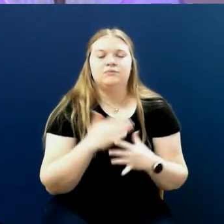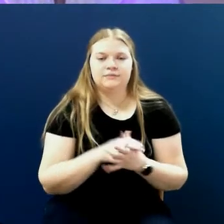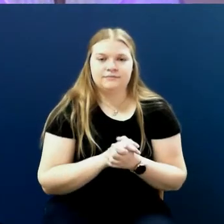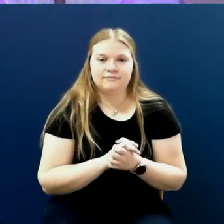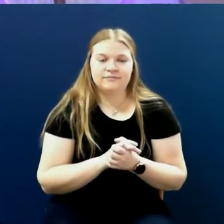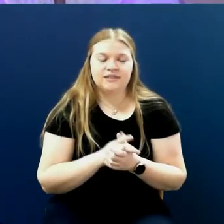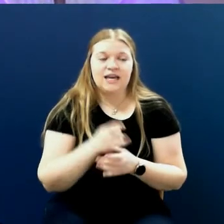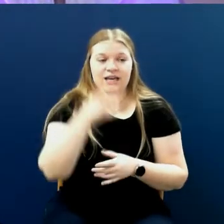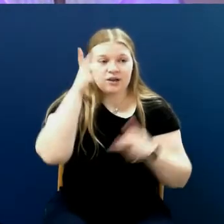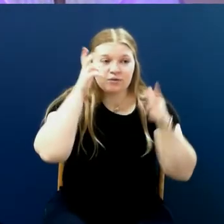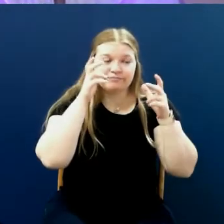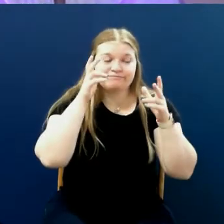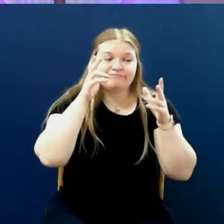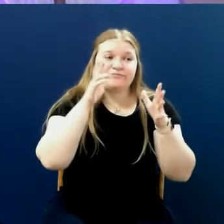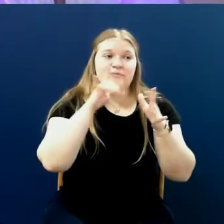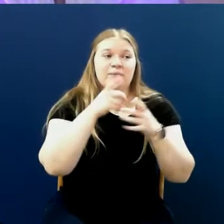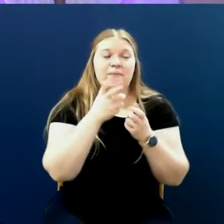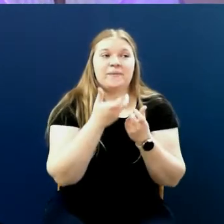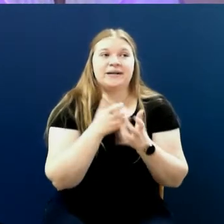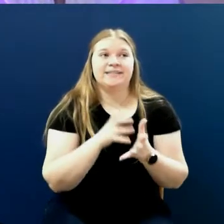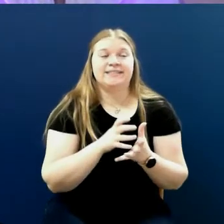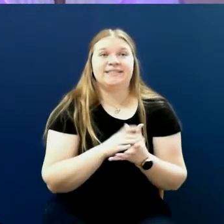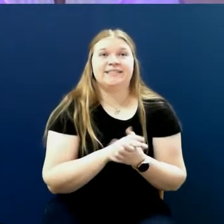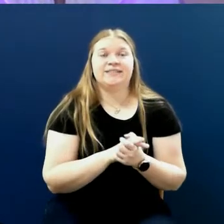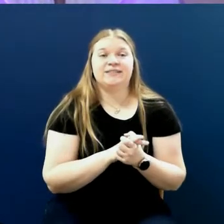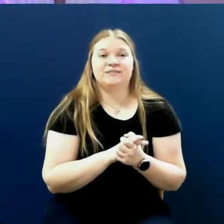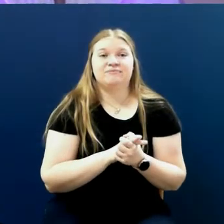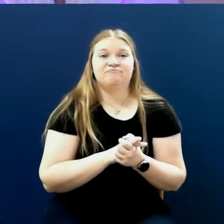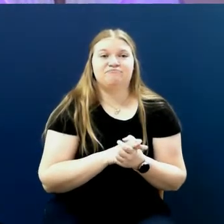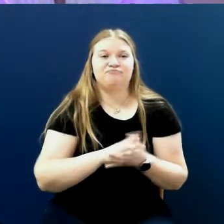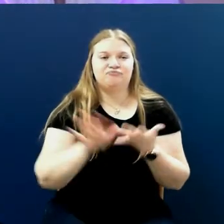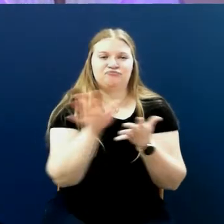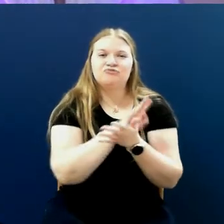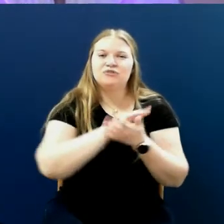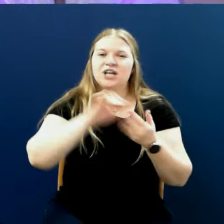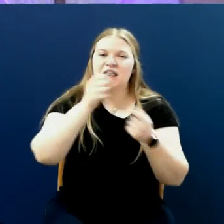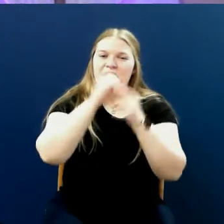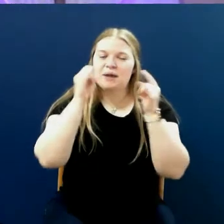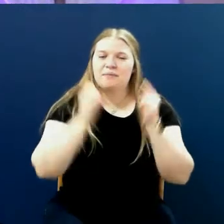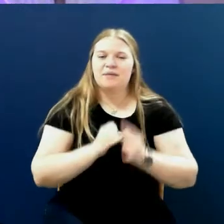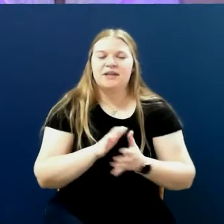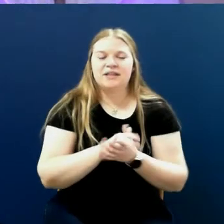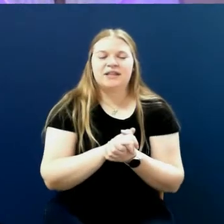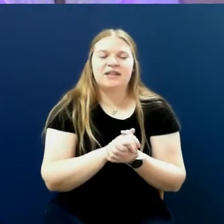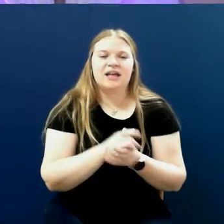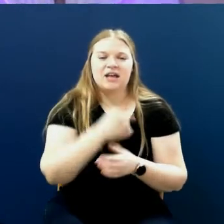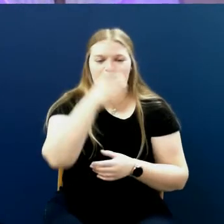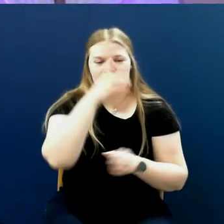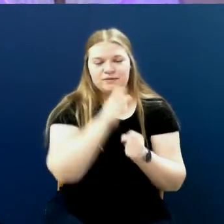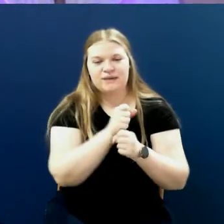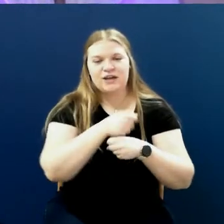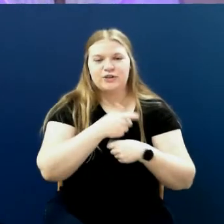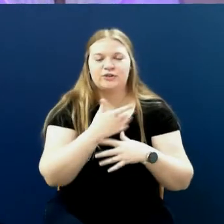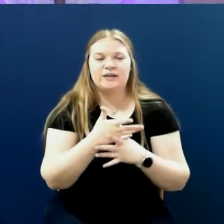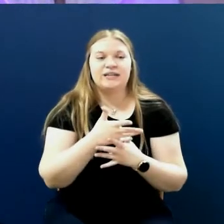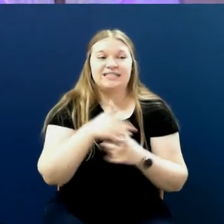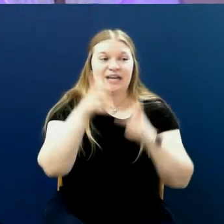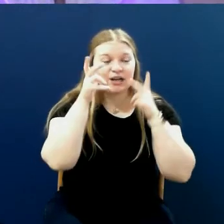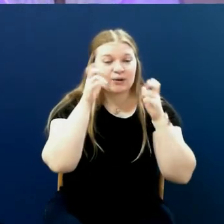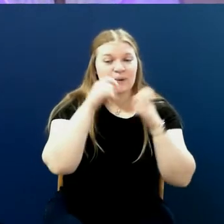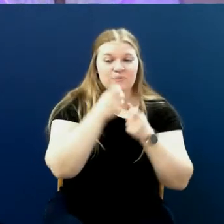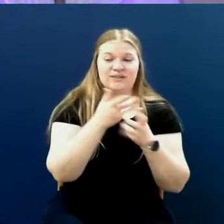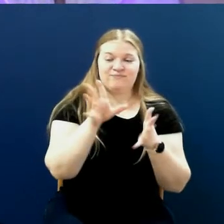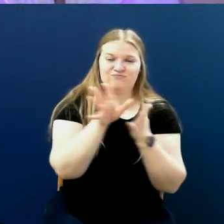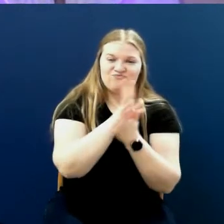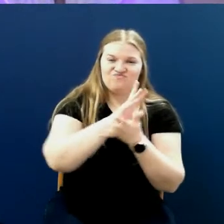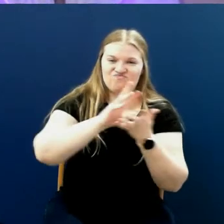wants to deface that image, this wonderful image that God has created you in. Satan wants to distort